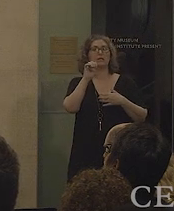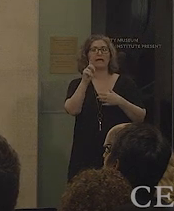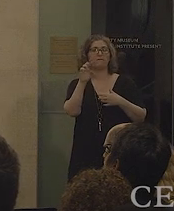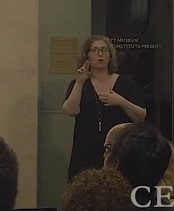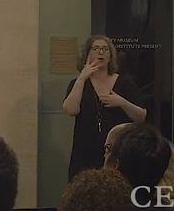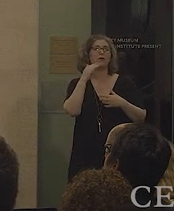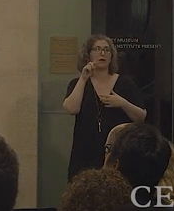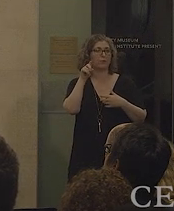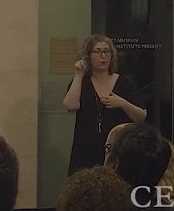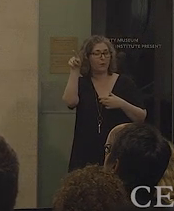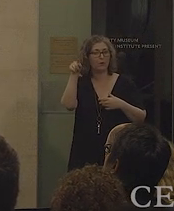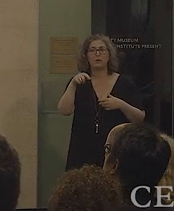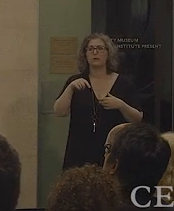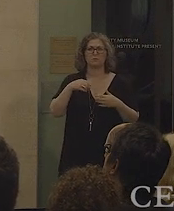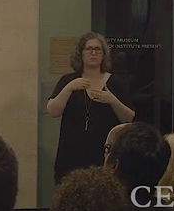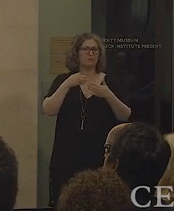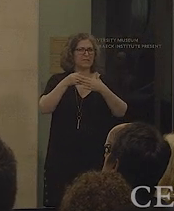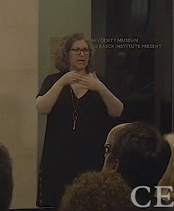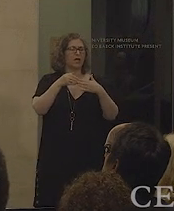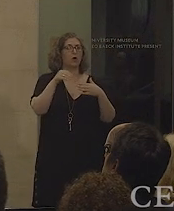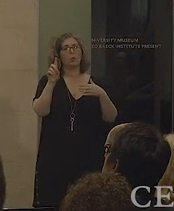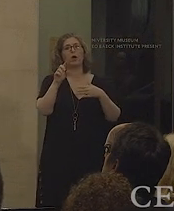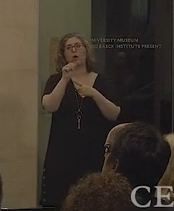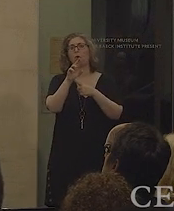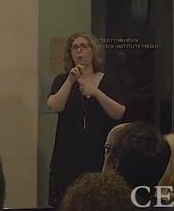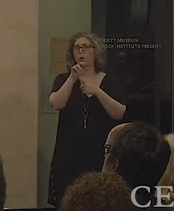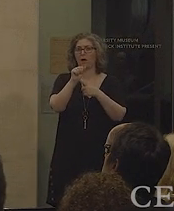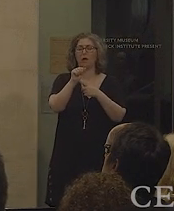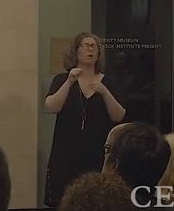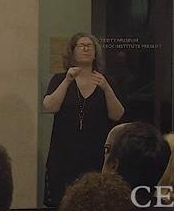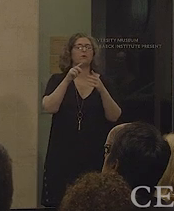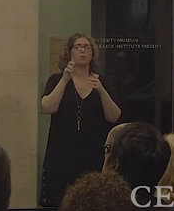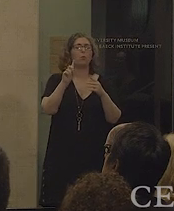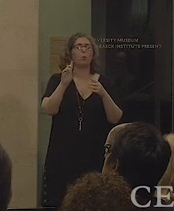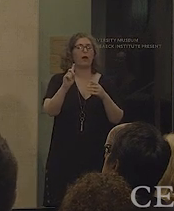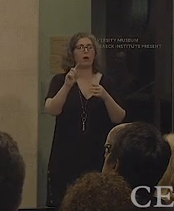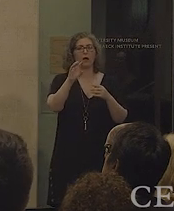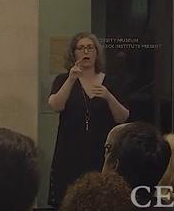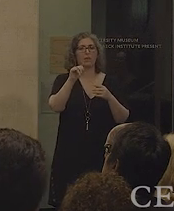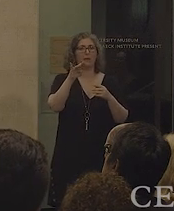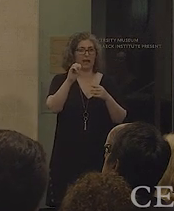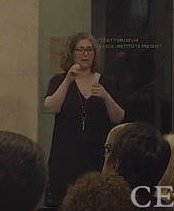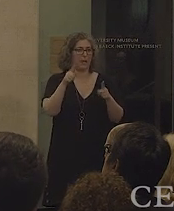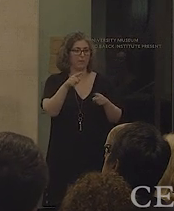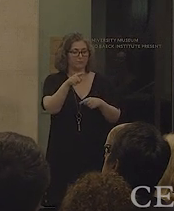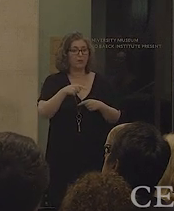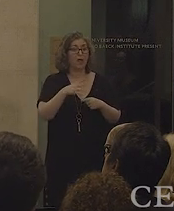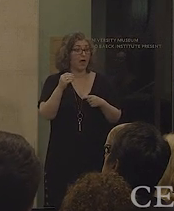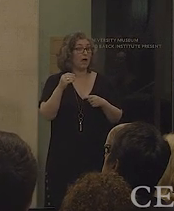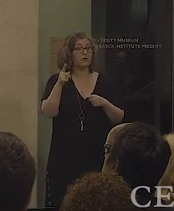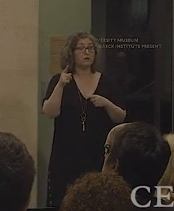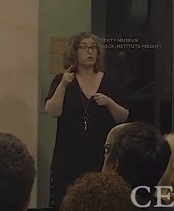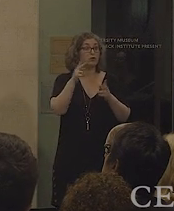from Littleton, Colorado, where the Aurora shooting, where the Columbine took place. And this shooter took his